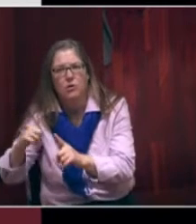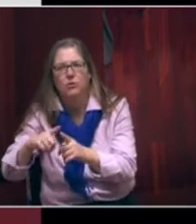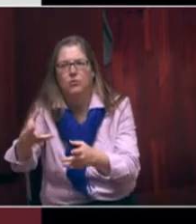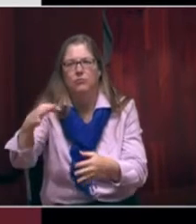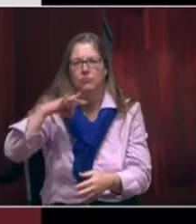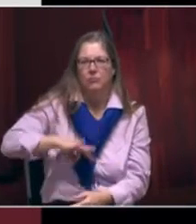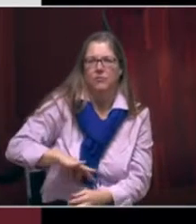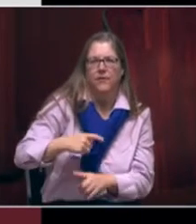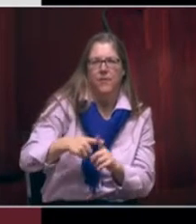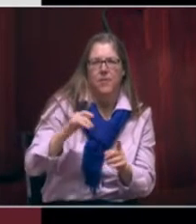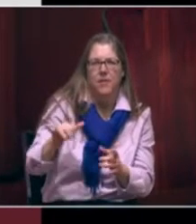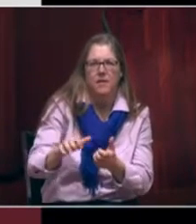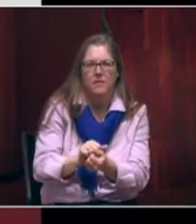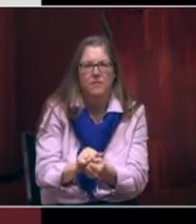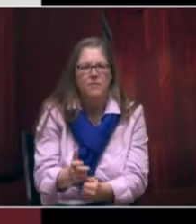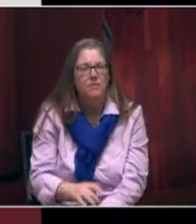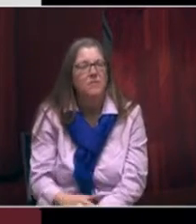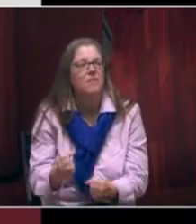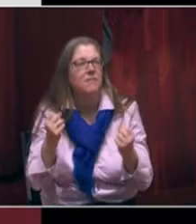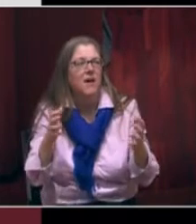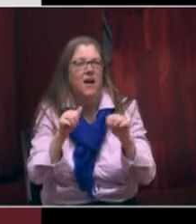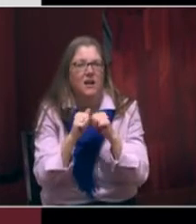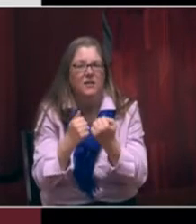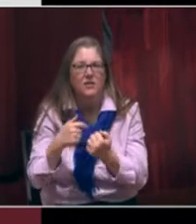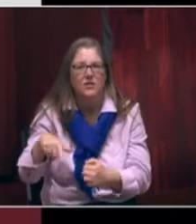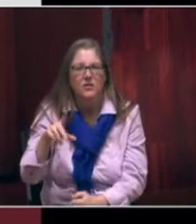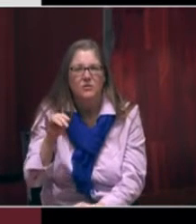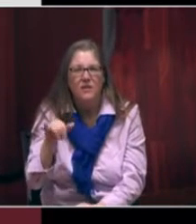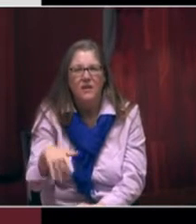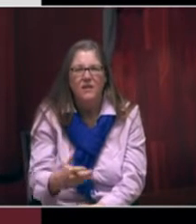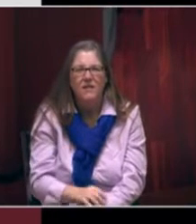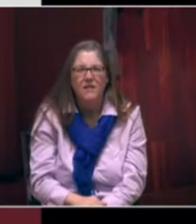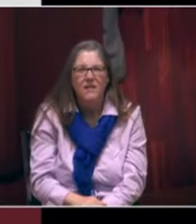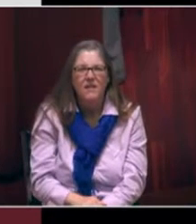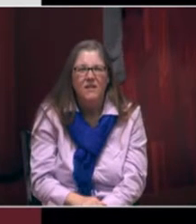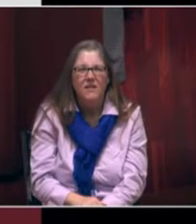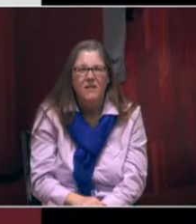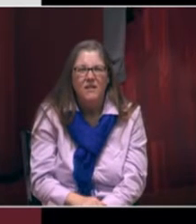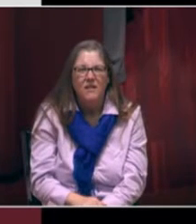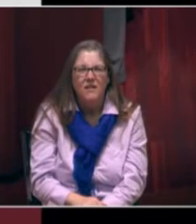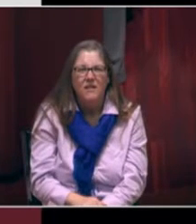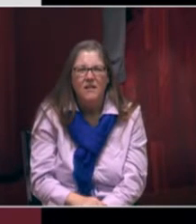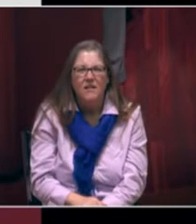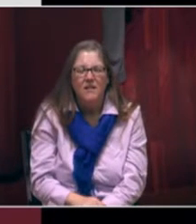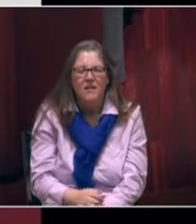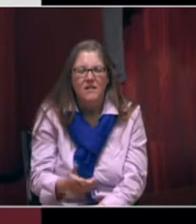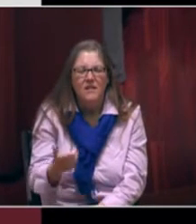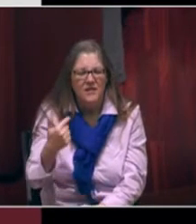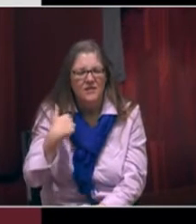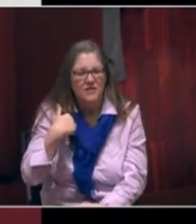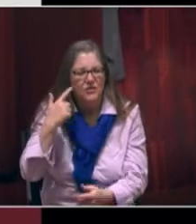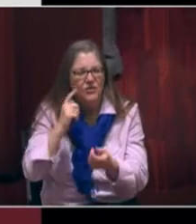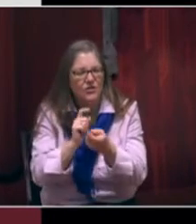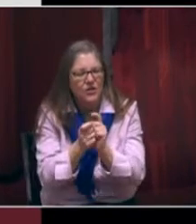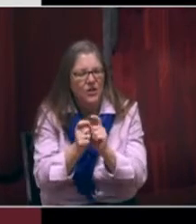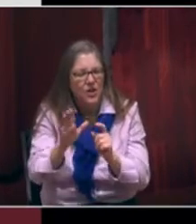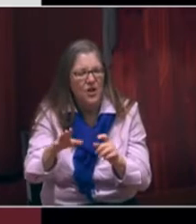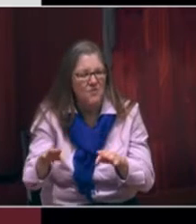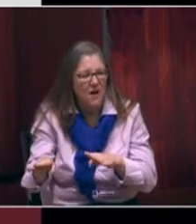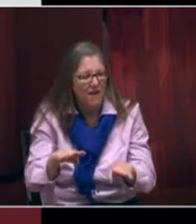of agencies are enthused about this. I'd like to declare victory and stop issuing it, but they've changed their